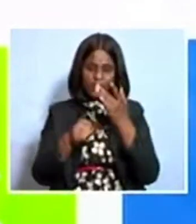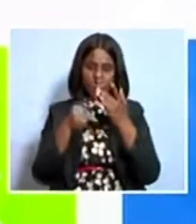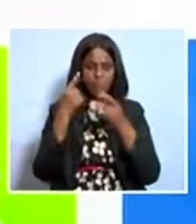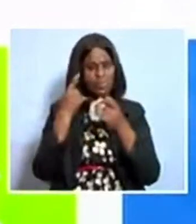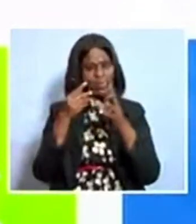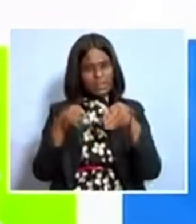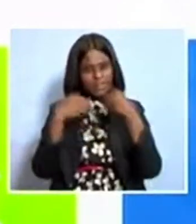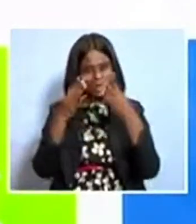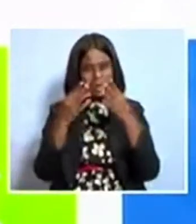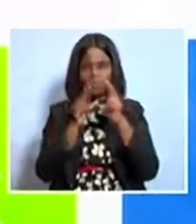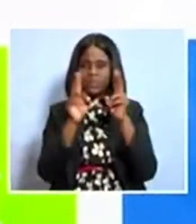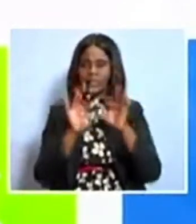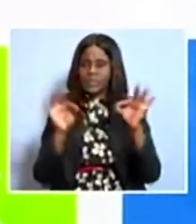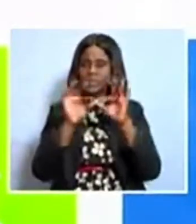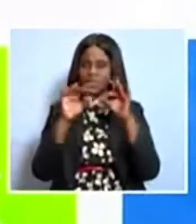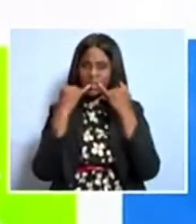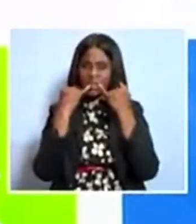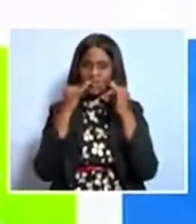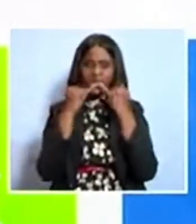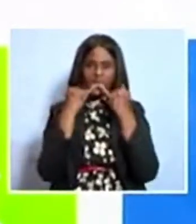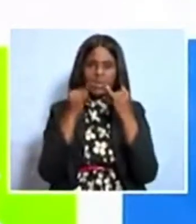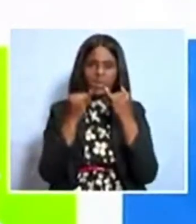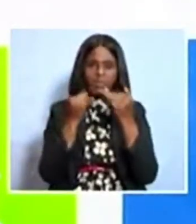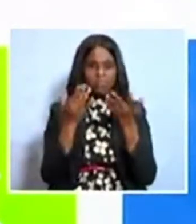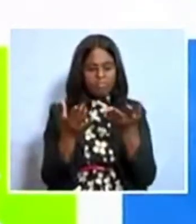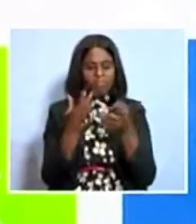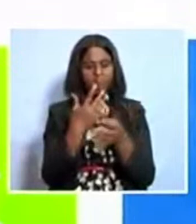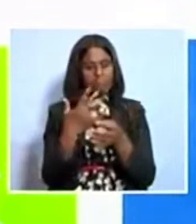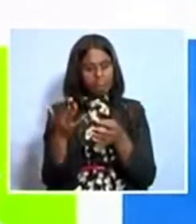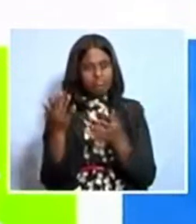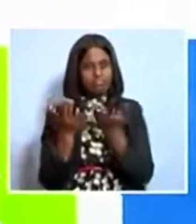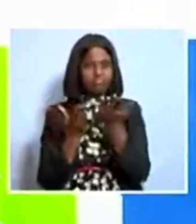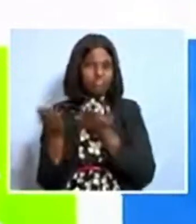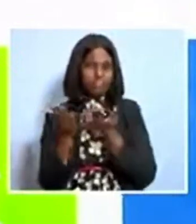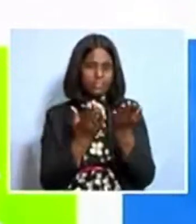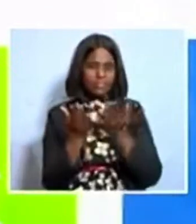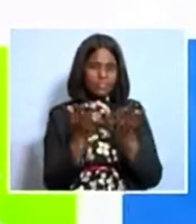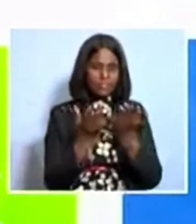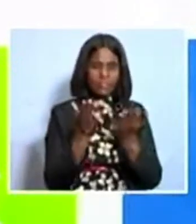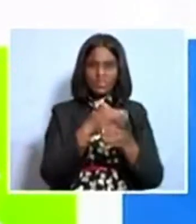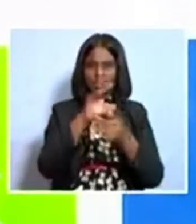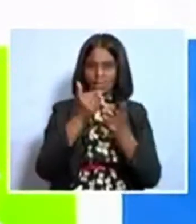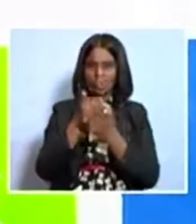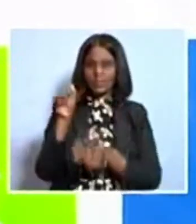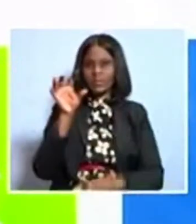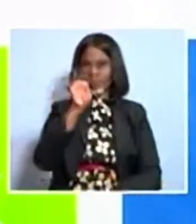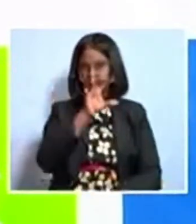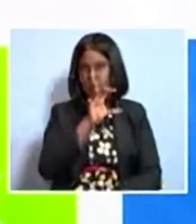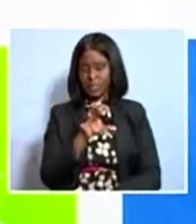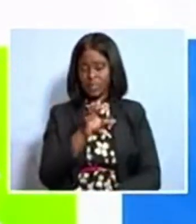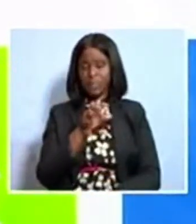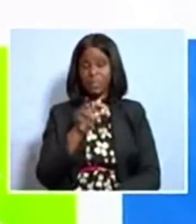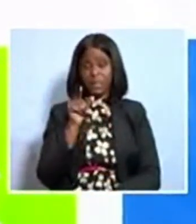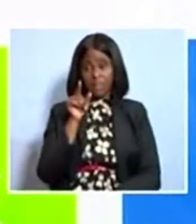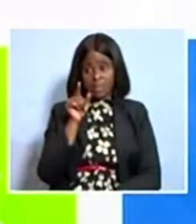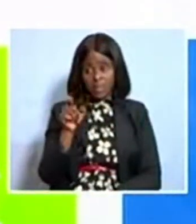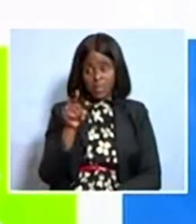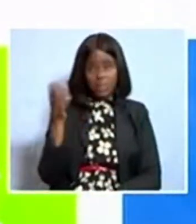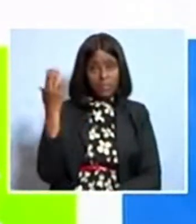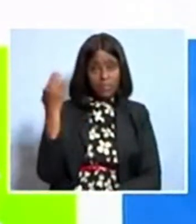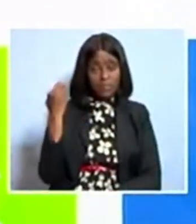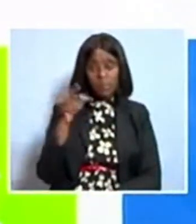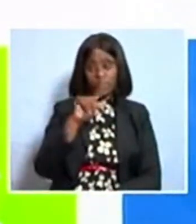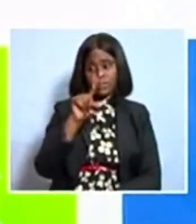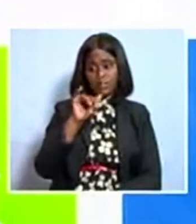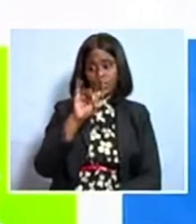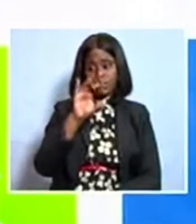delivering key information, key products, key services across sectors. I think the recent ZICTA ICT